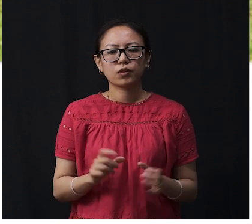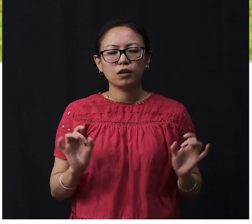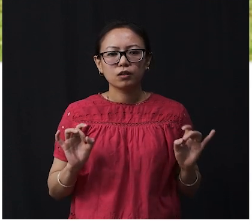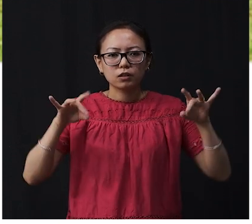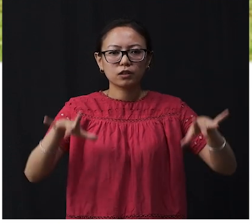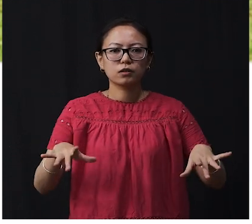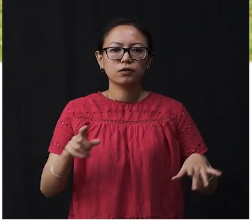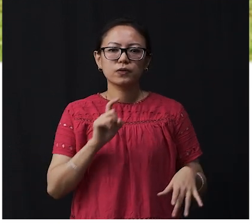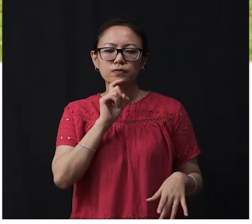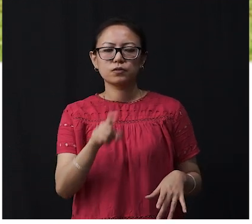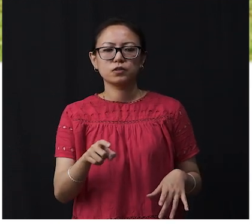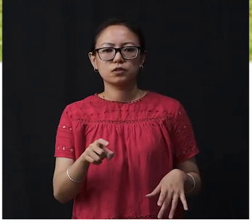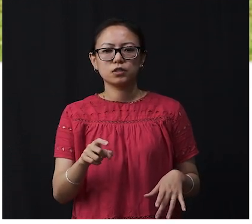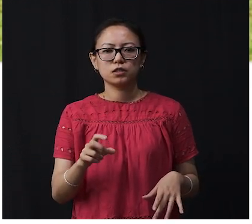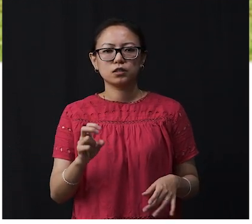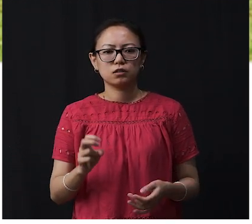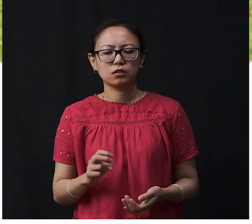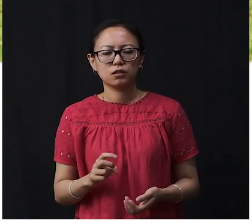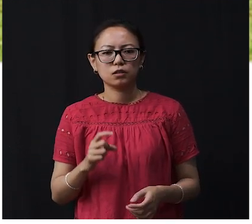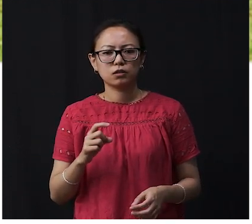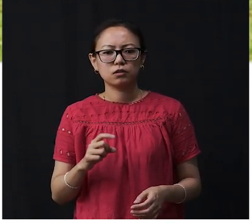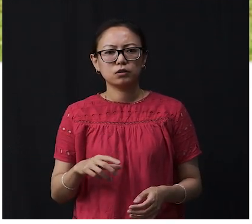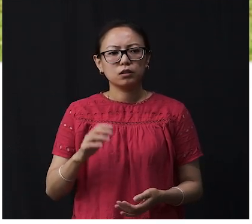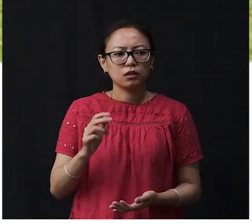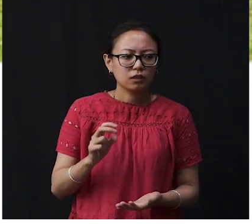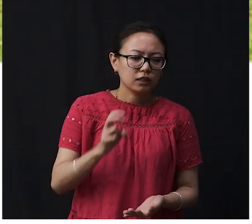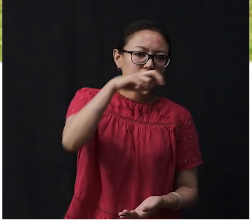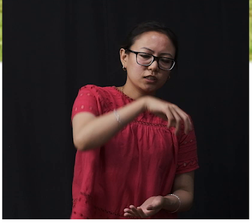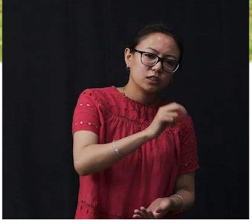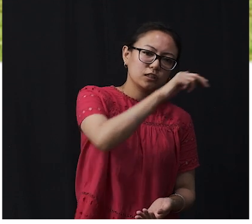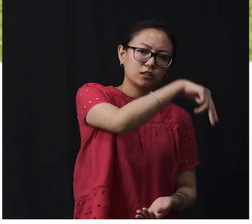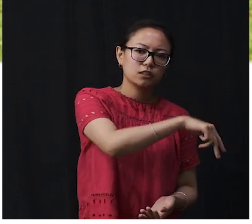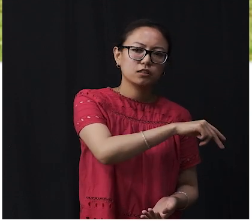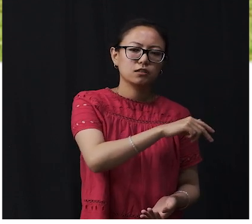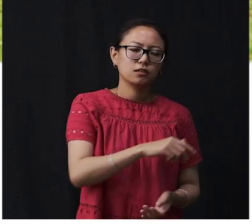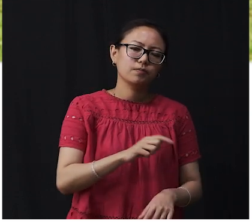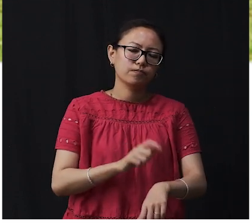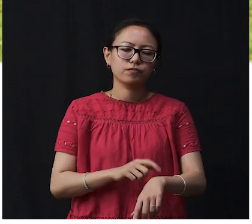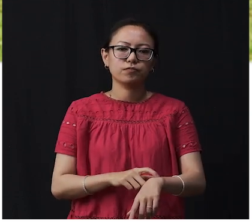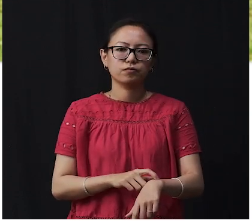my tail in order to help me jump and bounce on my tail. So,